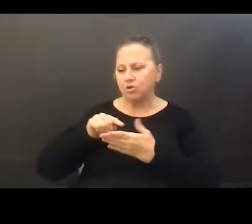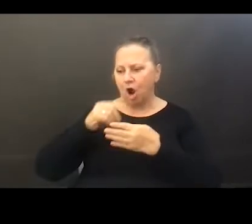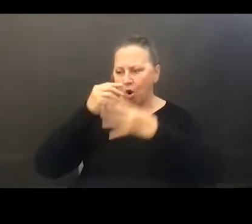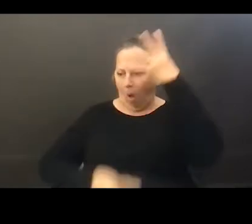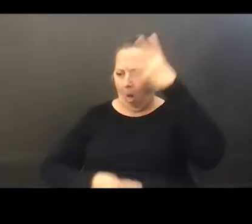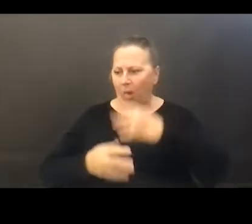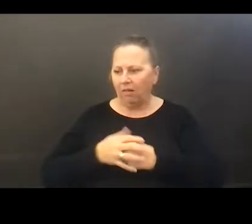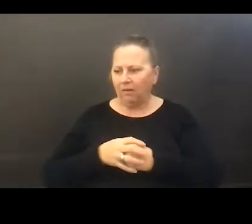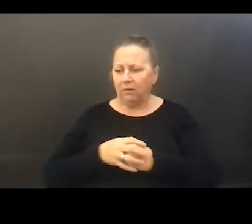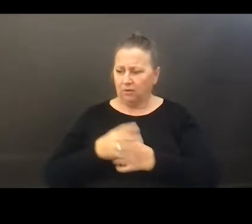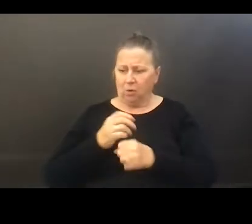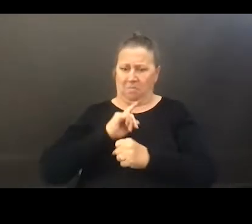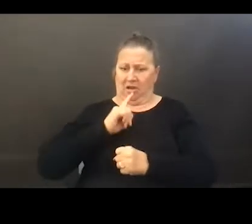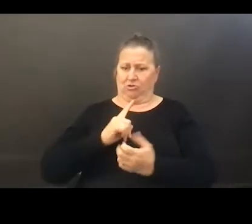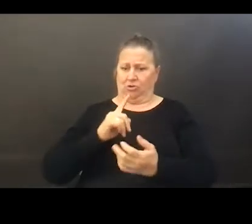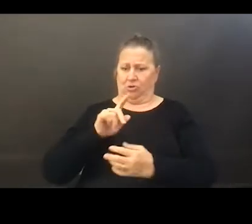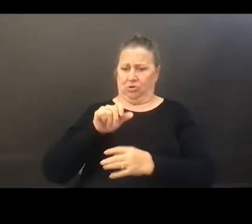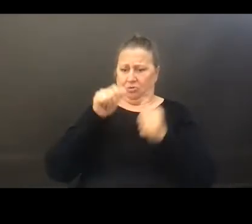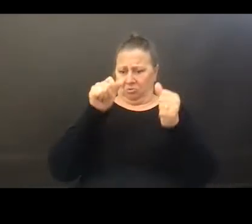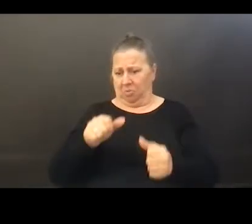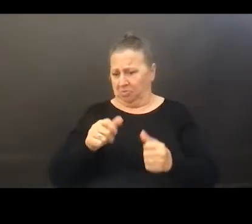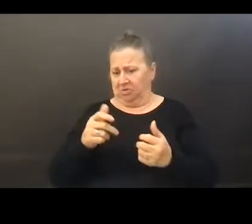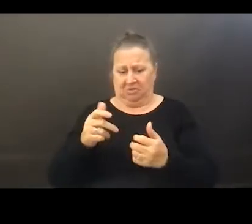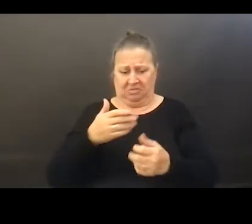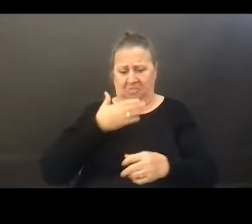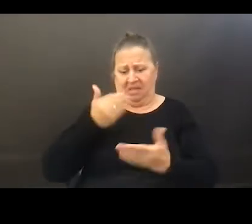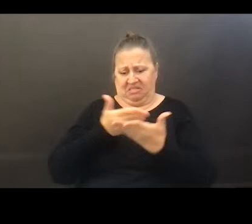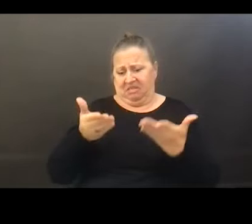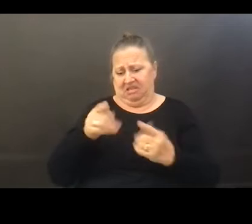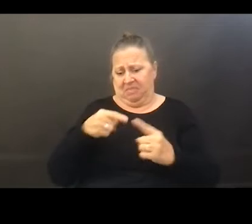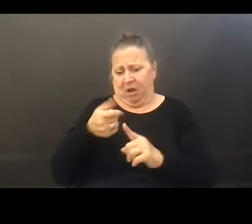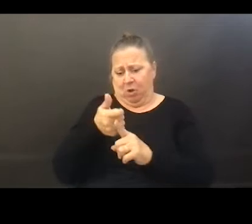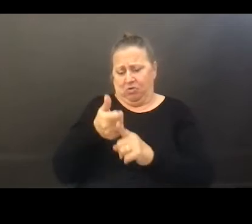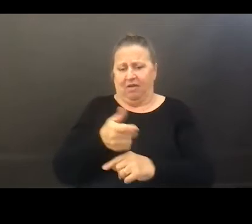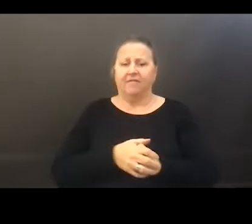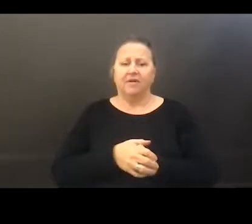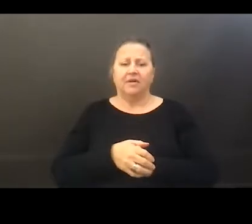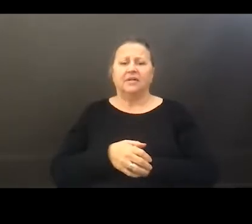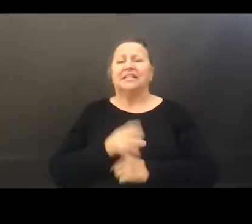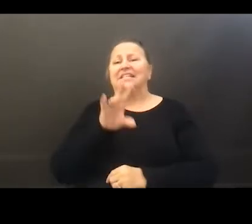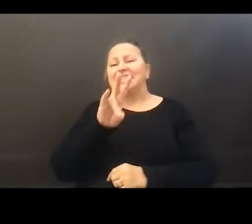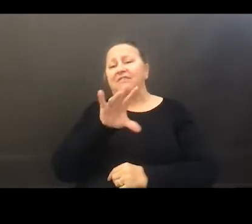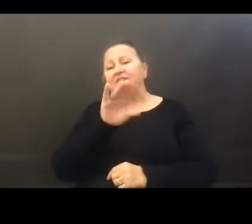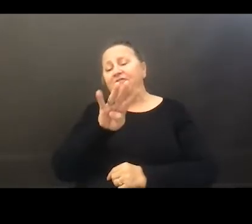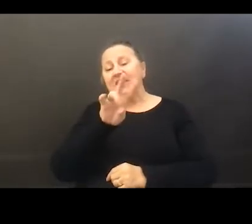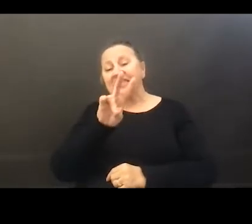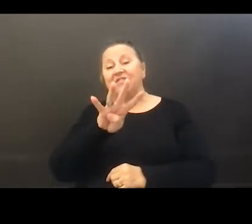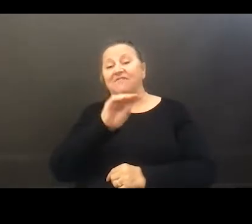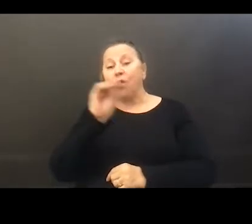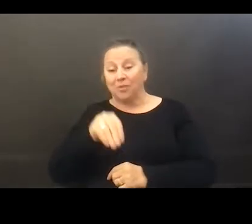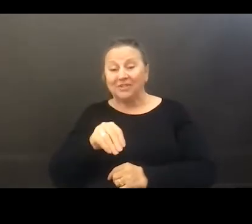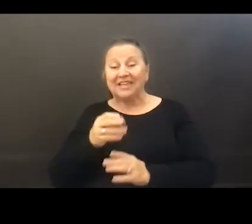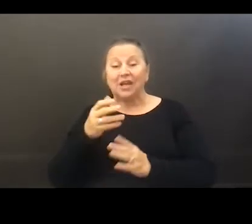want to make sure that you're putting your best foot forward about who you are. 74% of recruiters are highly active on social